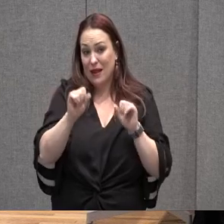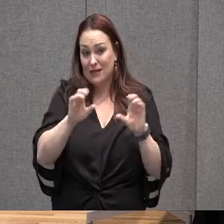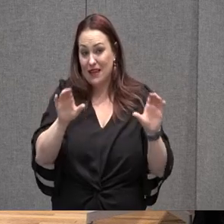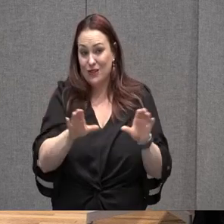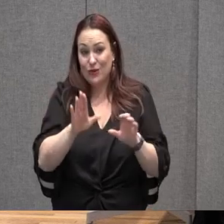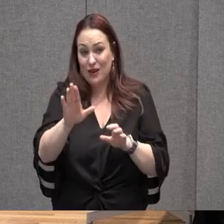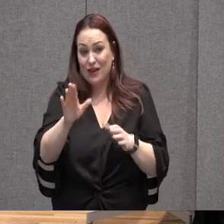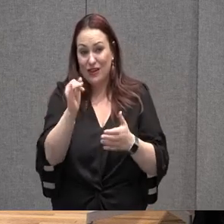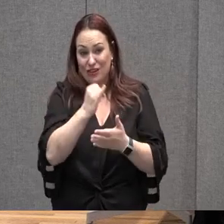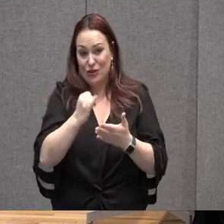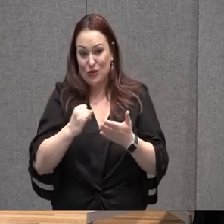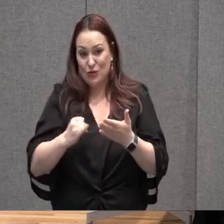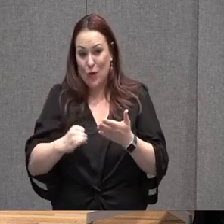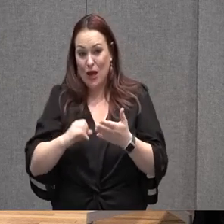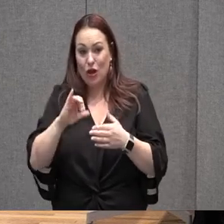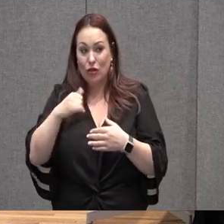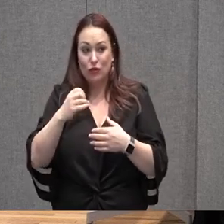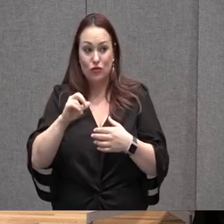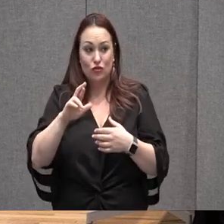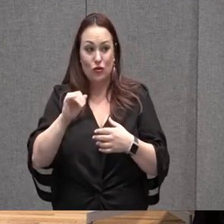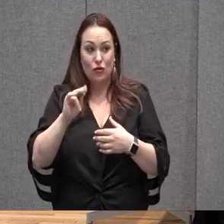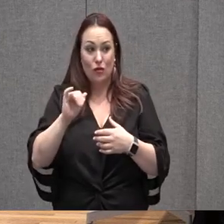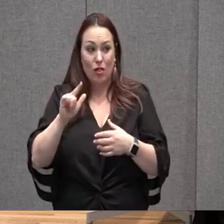in your squiggle journals.